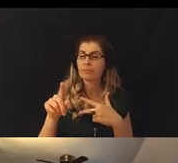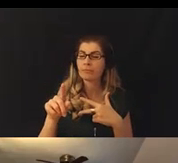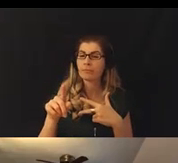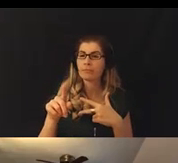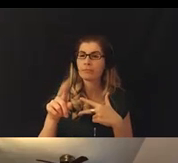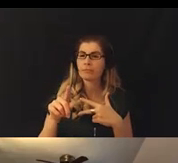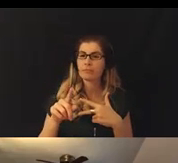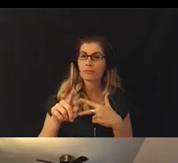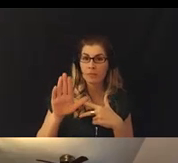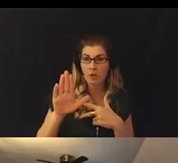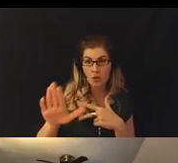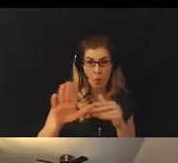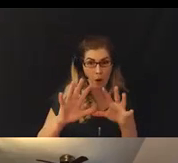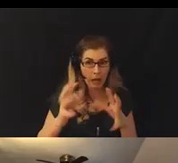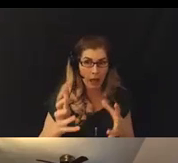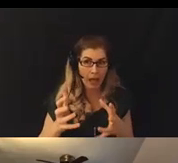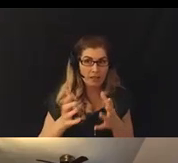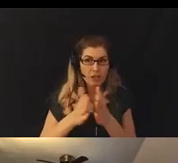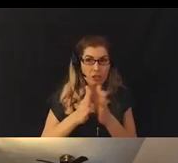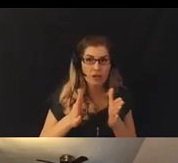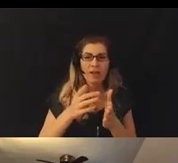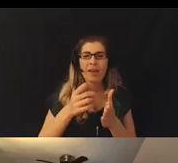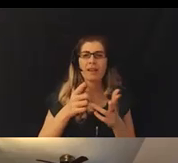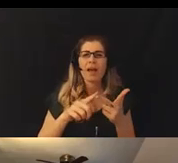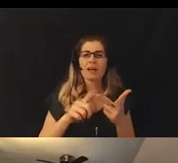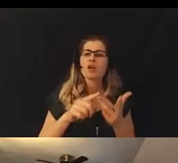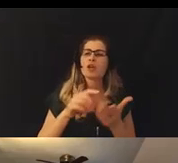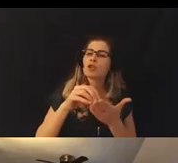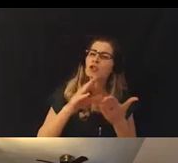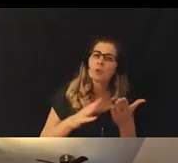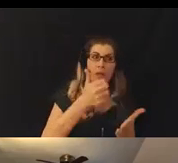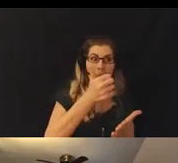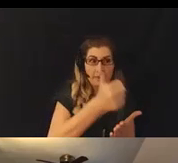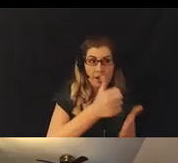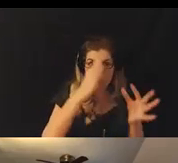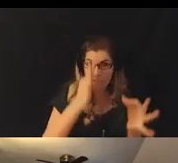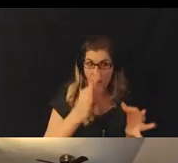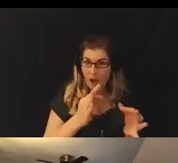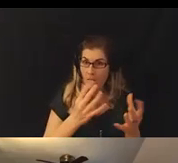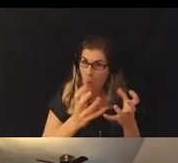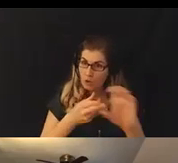is your class generally, are students selecting it as an elective or are they randomly placed? Got it.